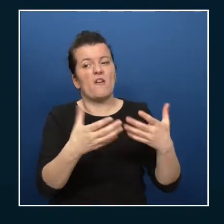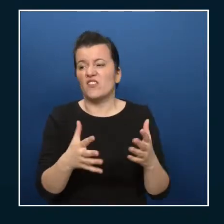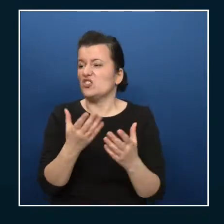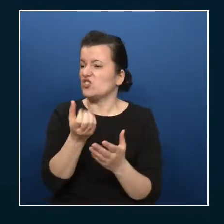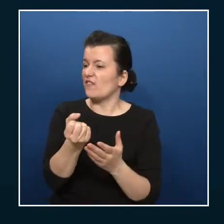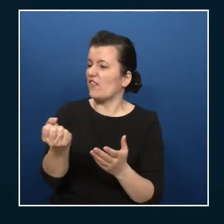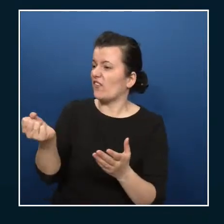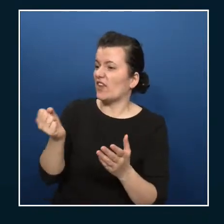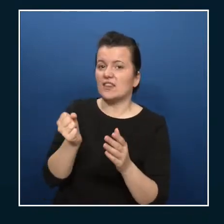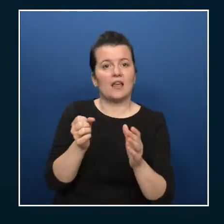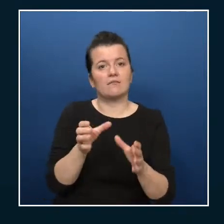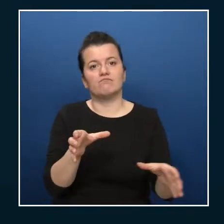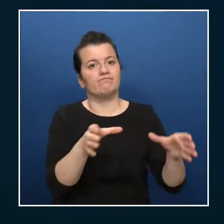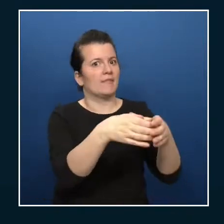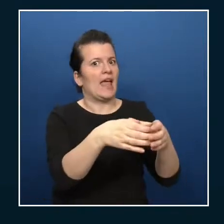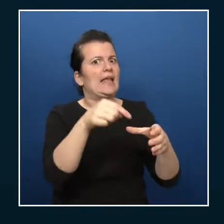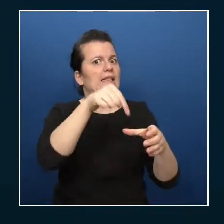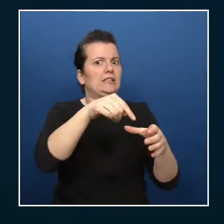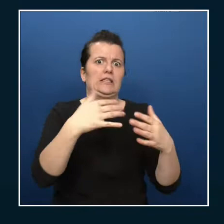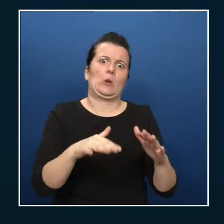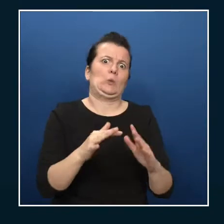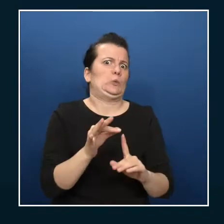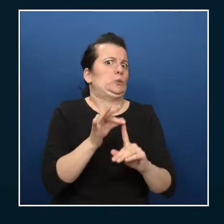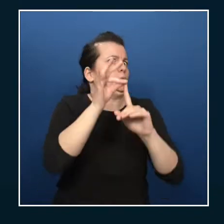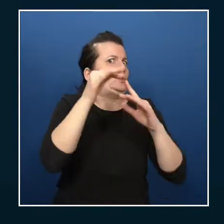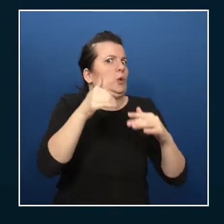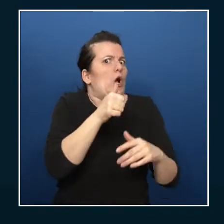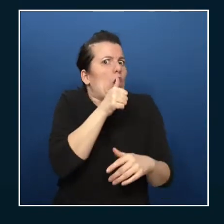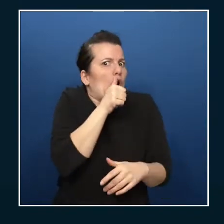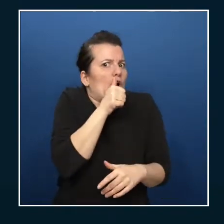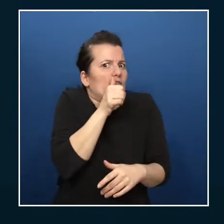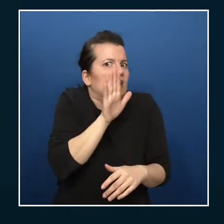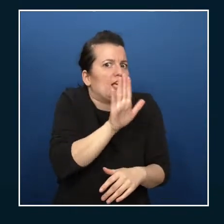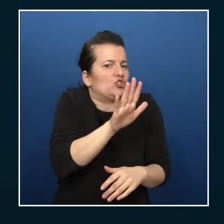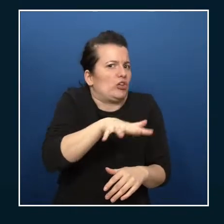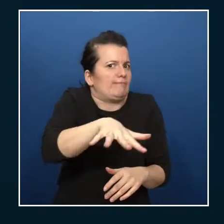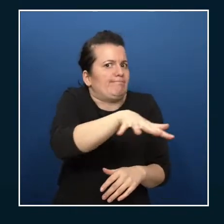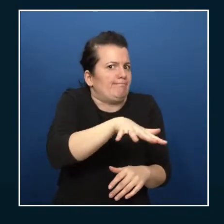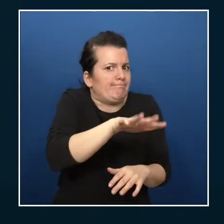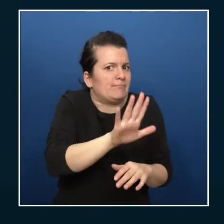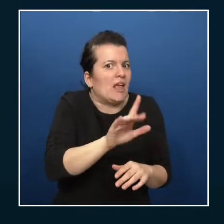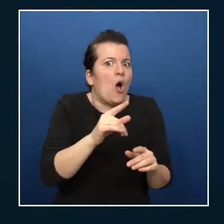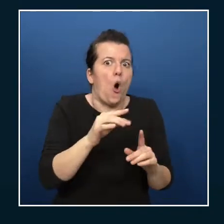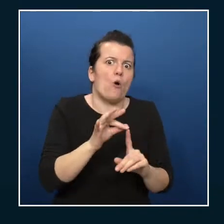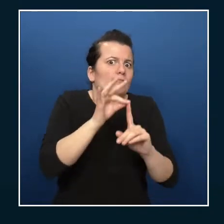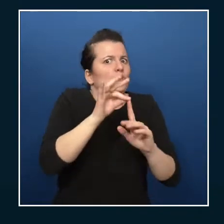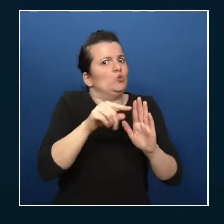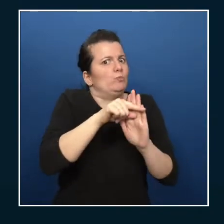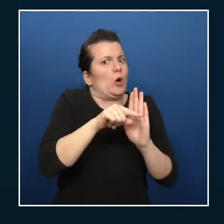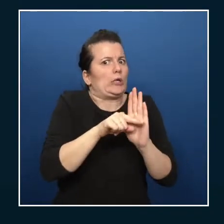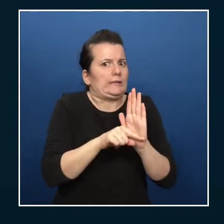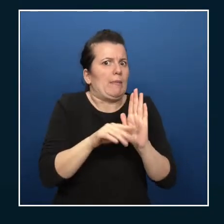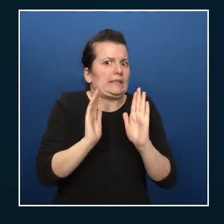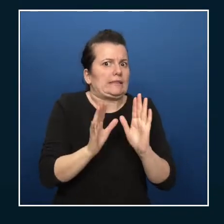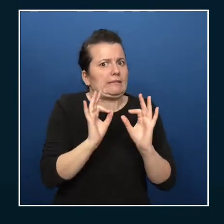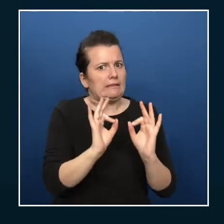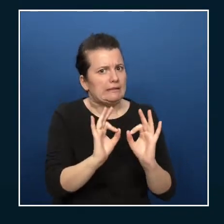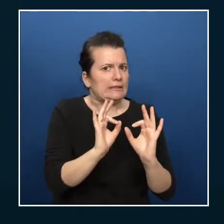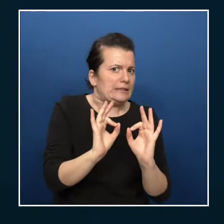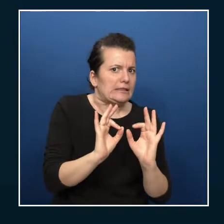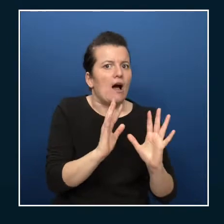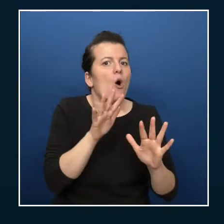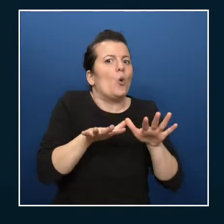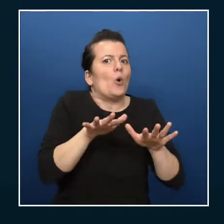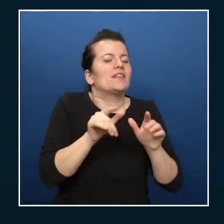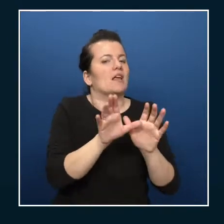extra confidential zone or whatever, and has extra restrictive policies. Or it's a lot